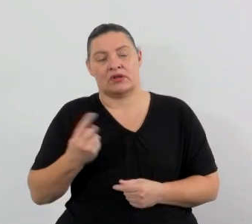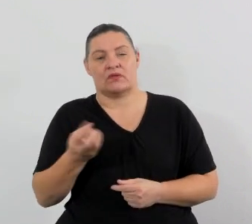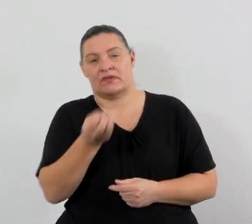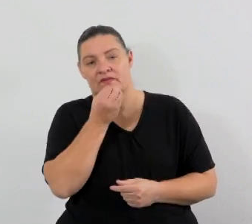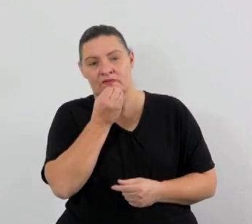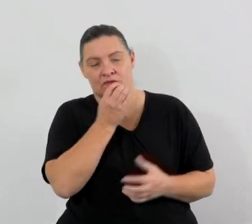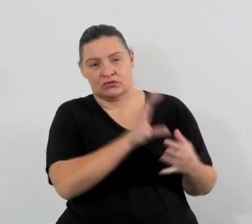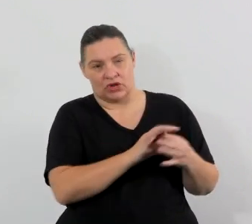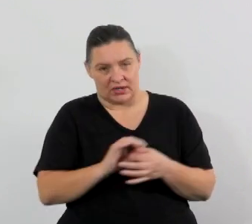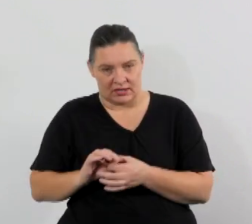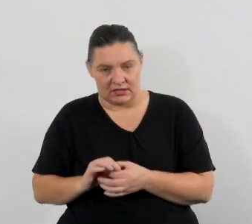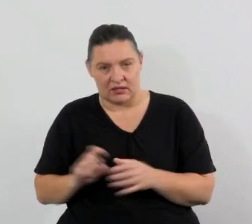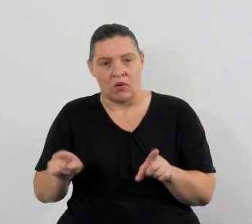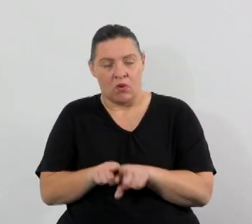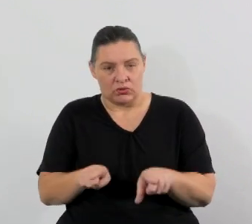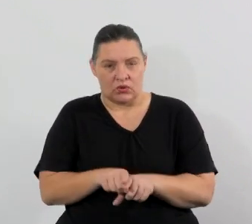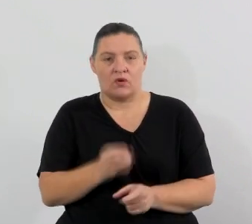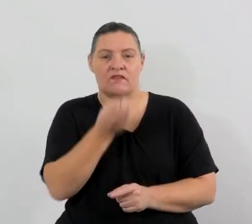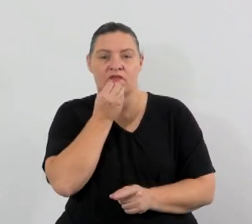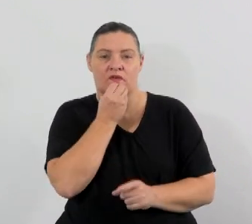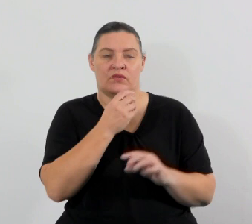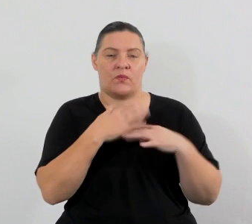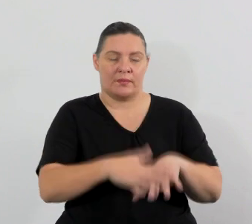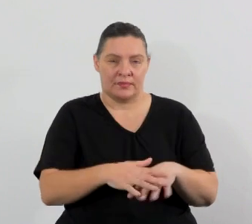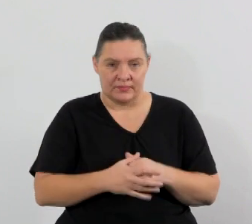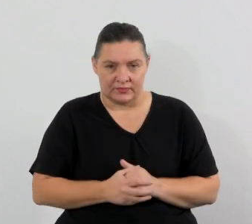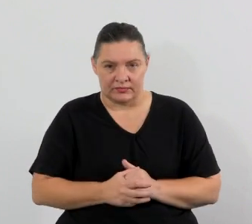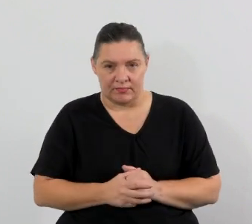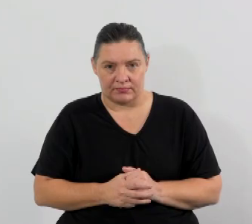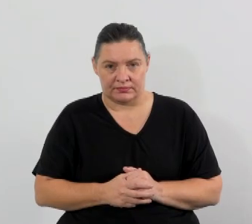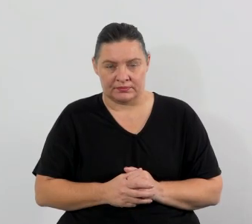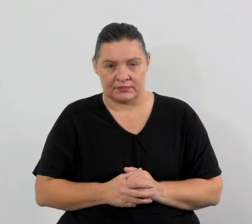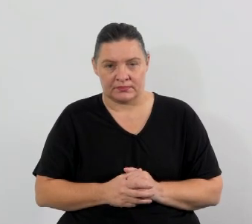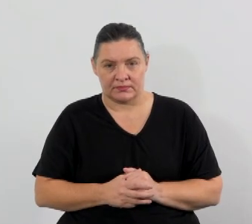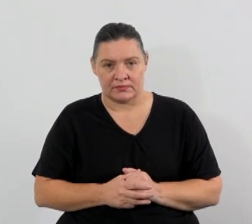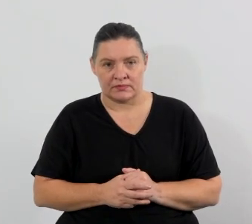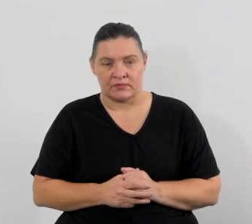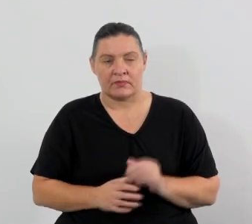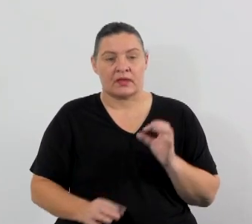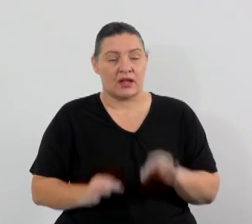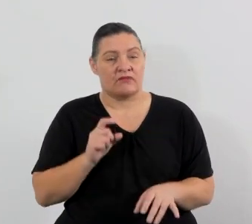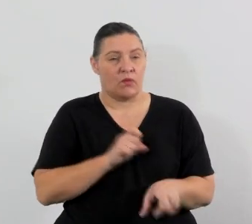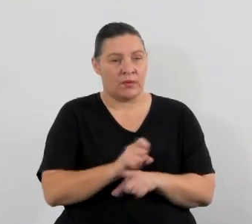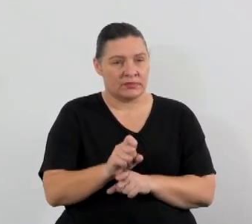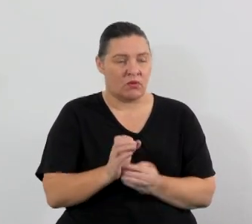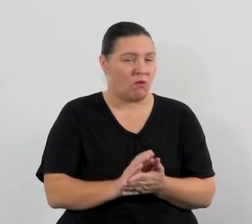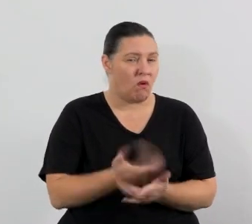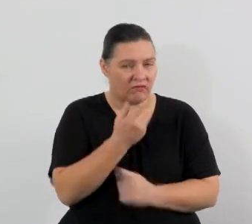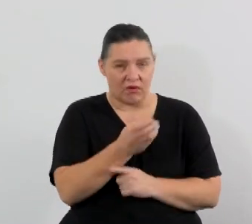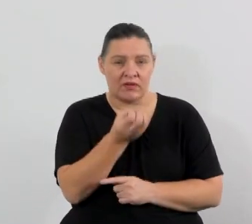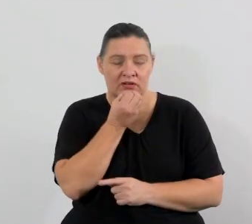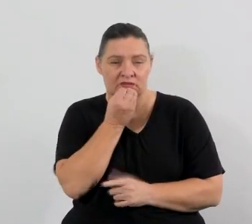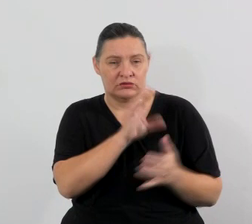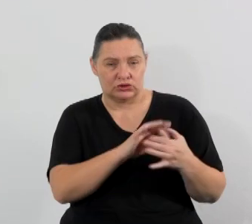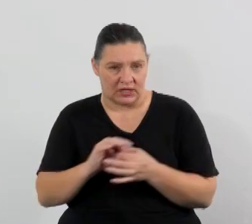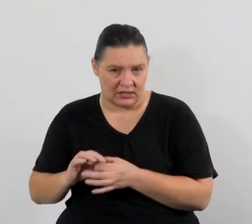the food chain and food web. So that is what we are doing. If these worms were to be removed